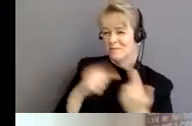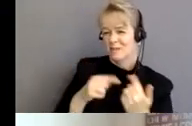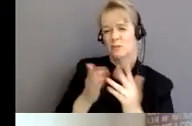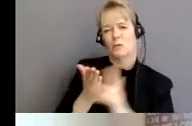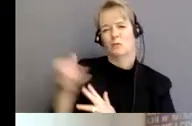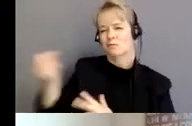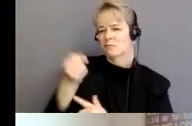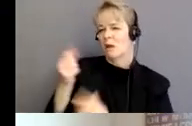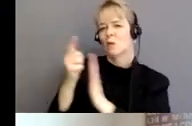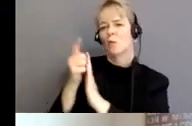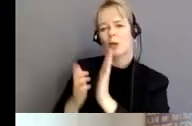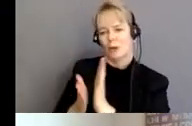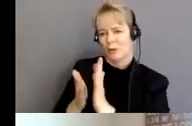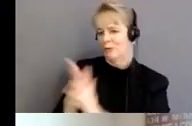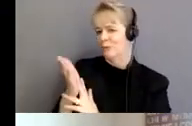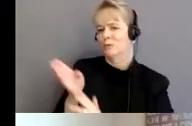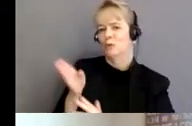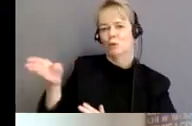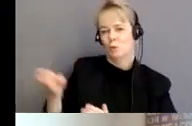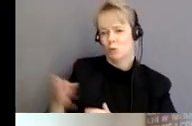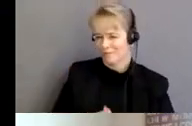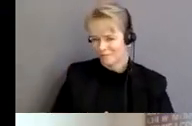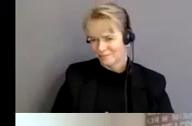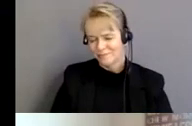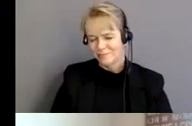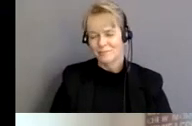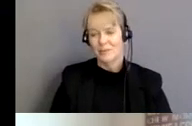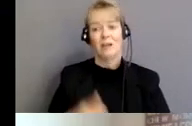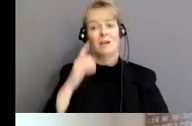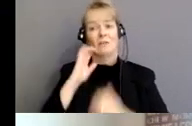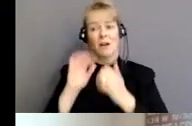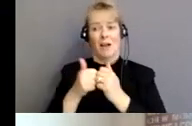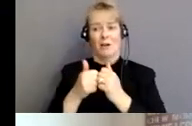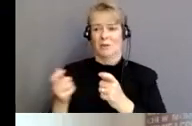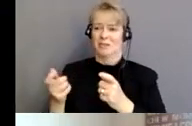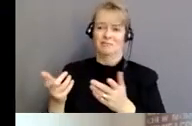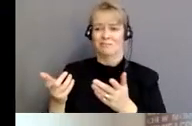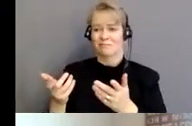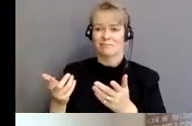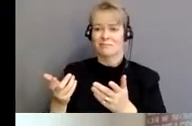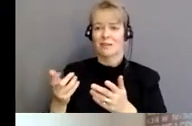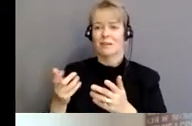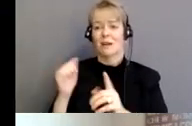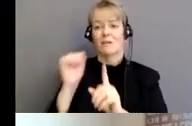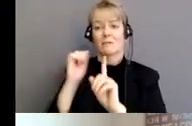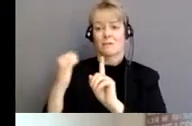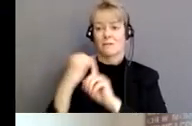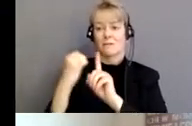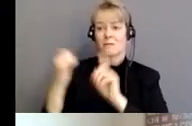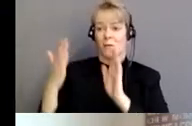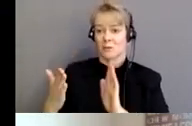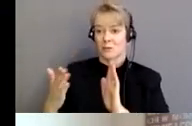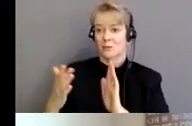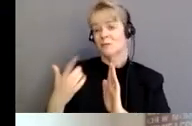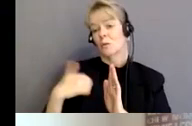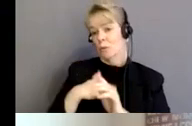far as holding fraudsters accountable, we put orders in place. If those orders are breached, people can be put in